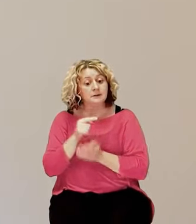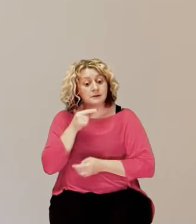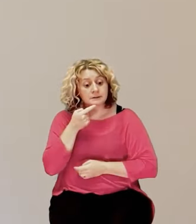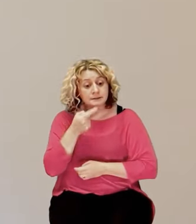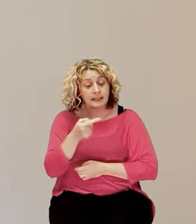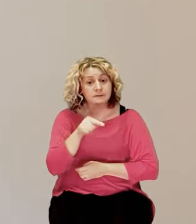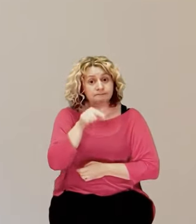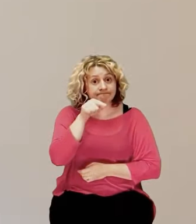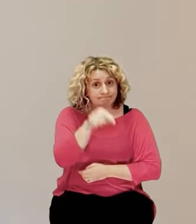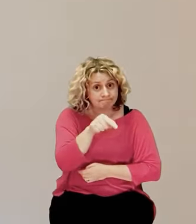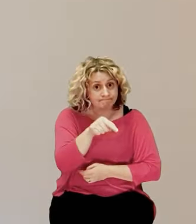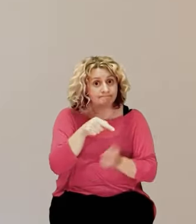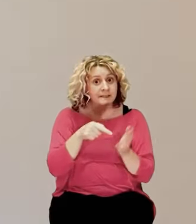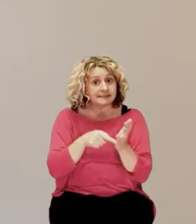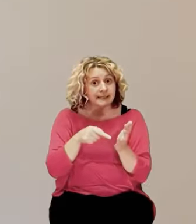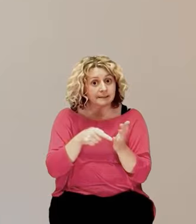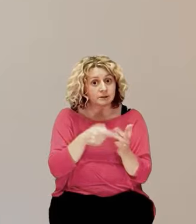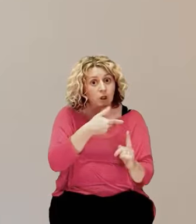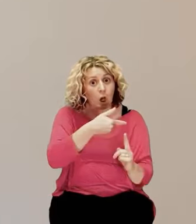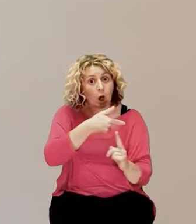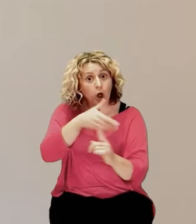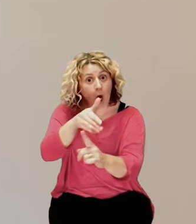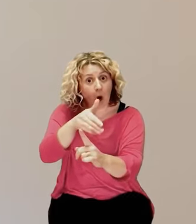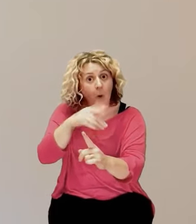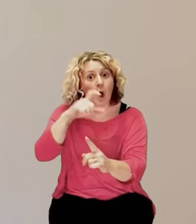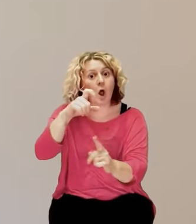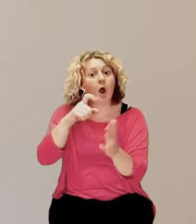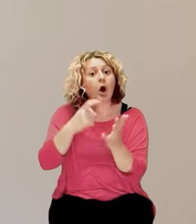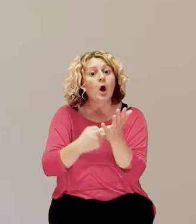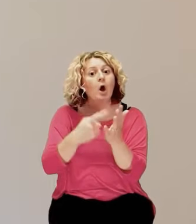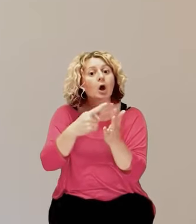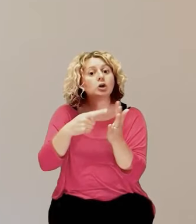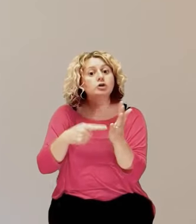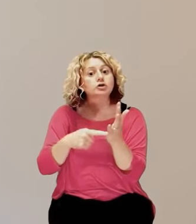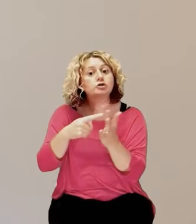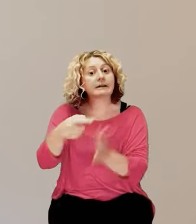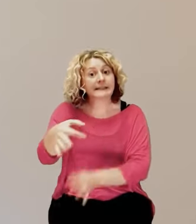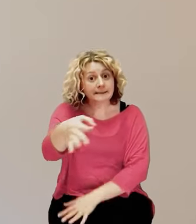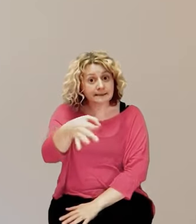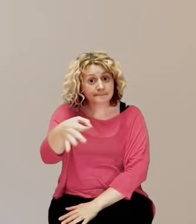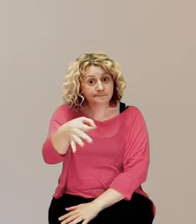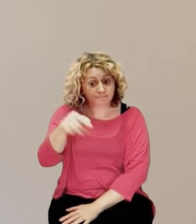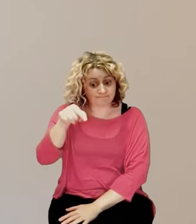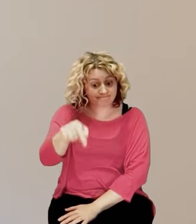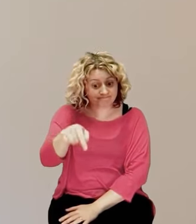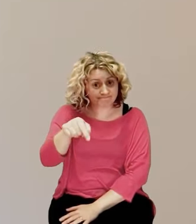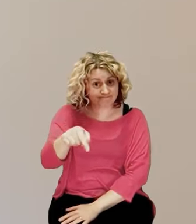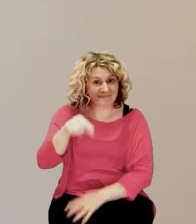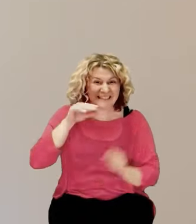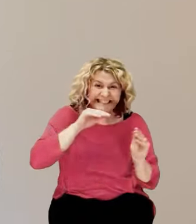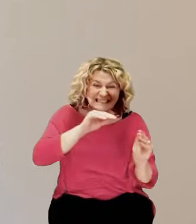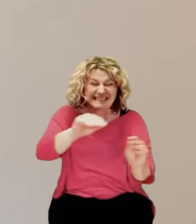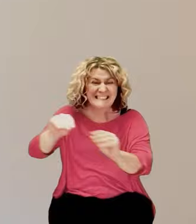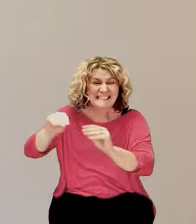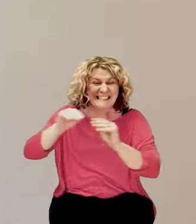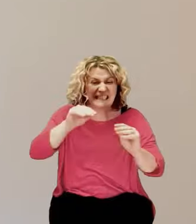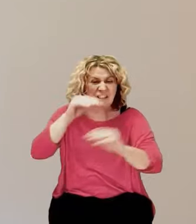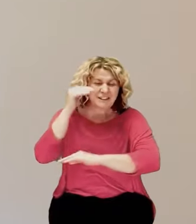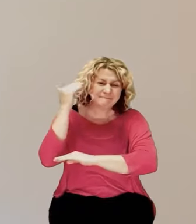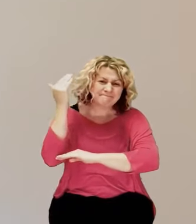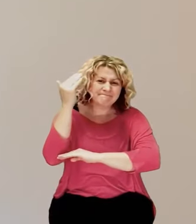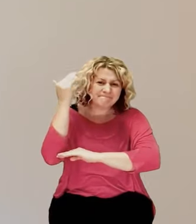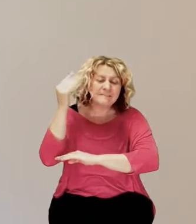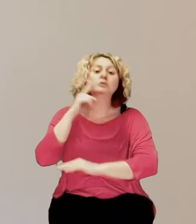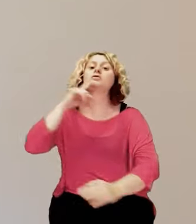lifestyle that fits the wonder of the Christian message. And so what Paul asked Titus to do is to go to Crete, teach the truth